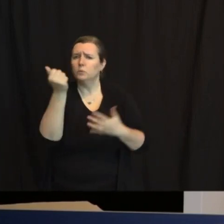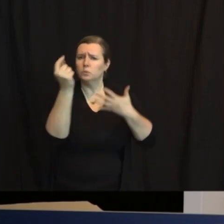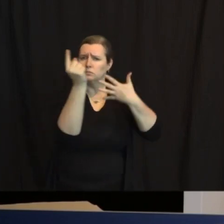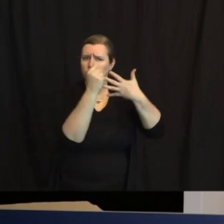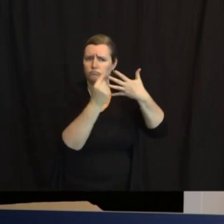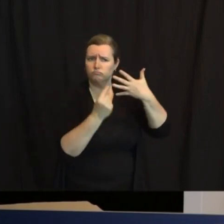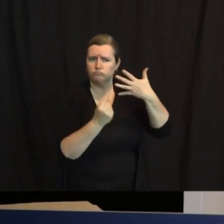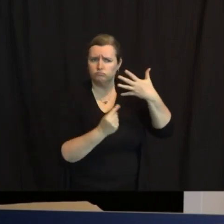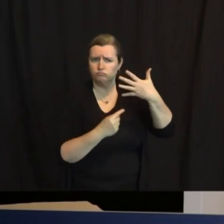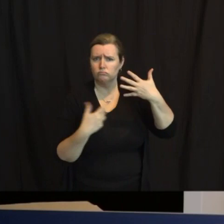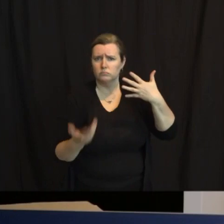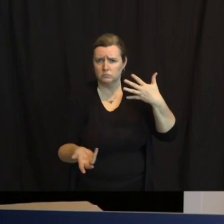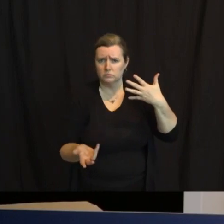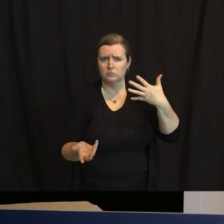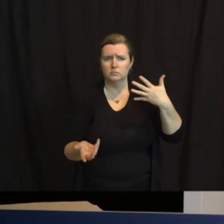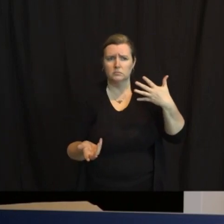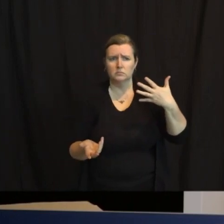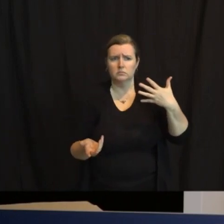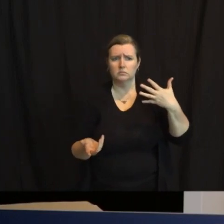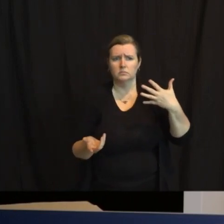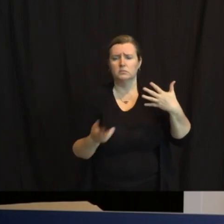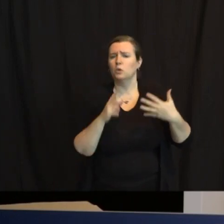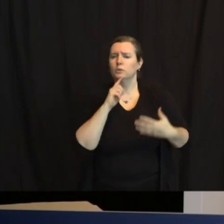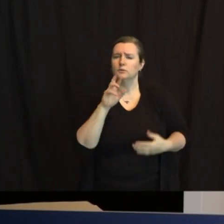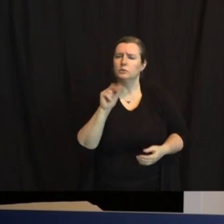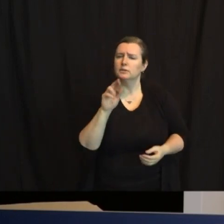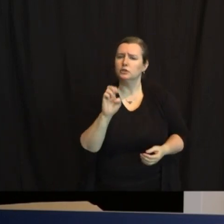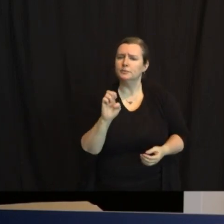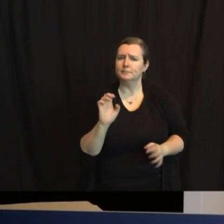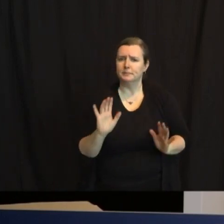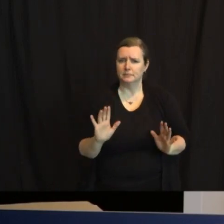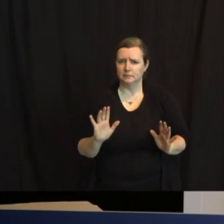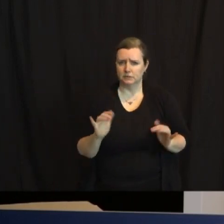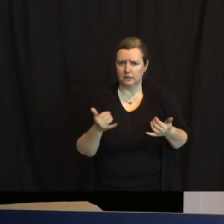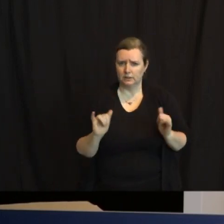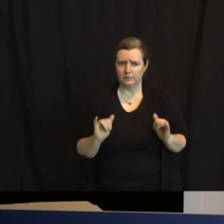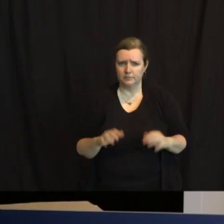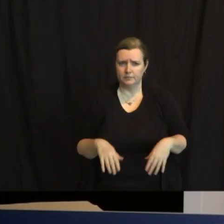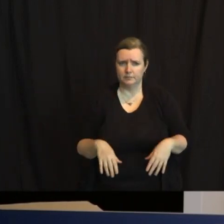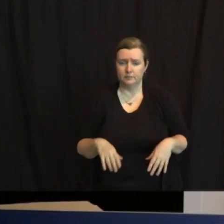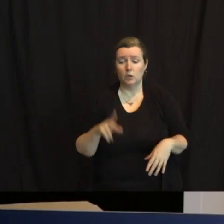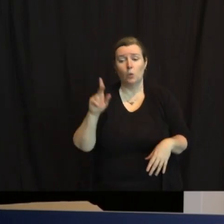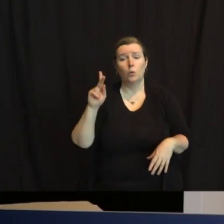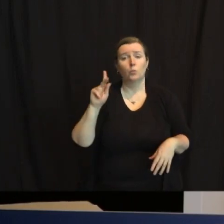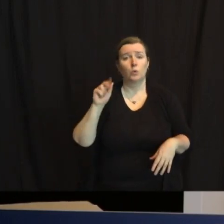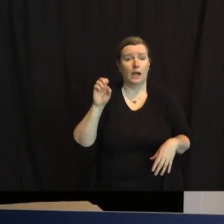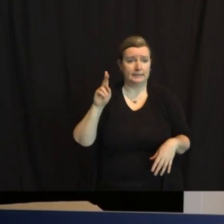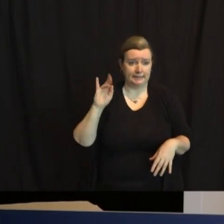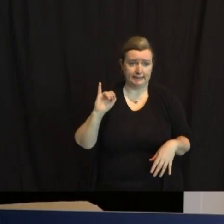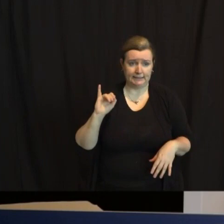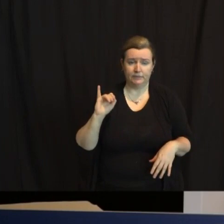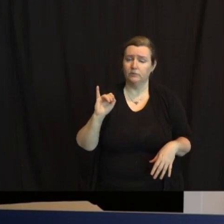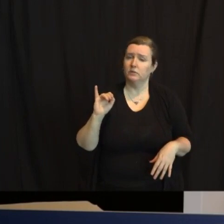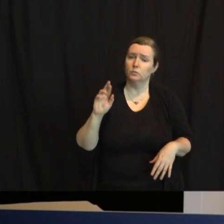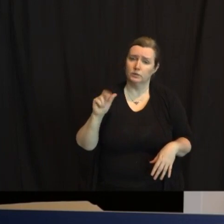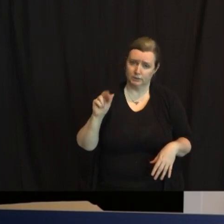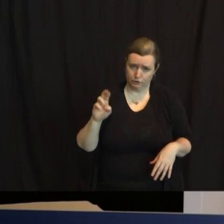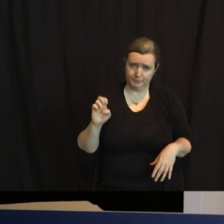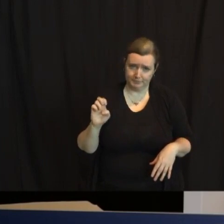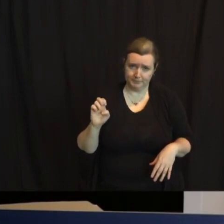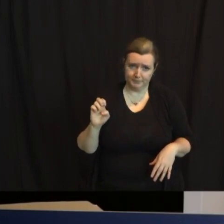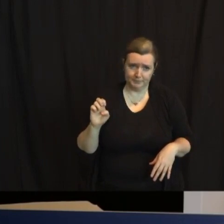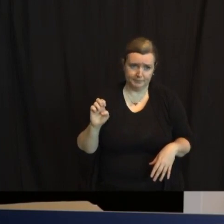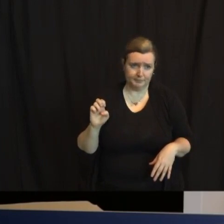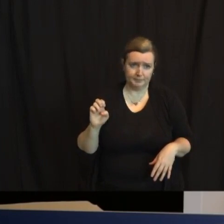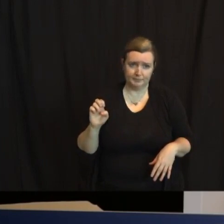it occurs, but certainly it's rare. So certainly this isn't something that is going to have a major impact on the large majority of